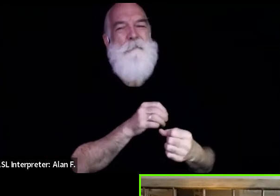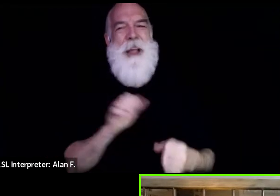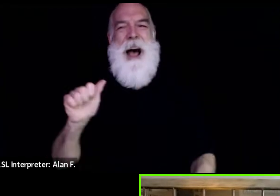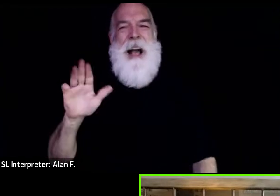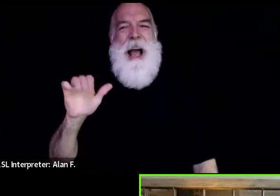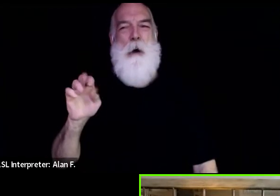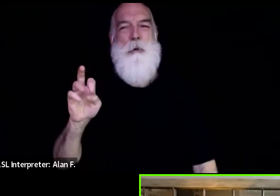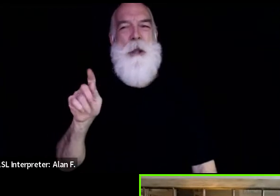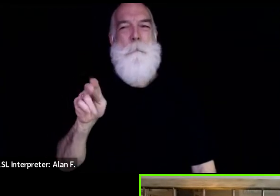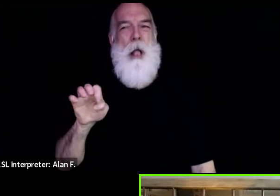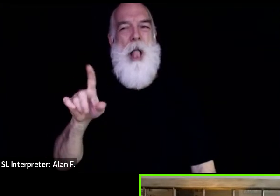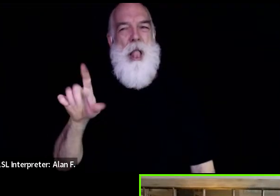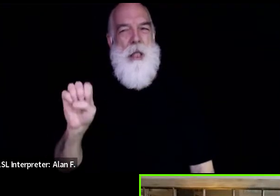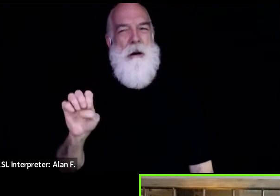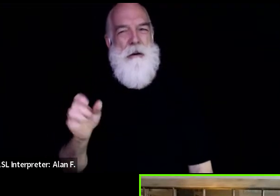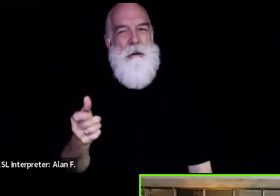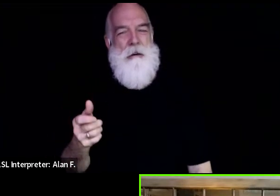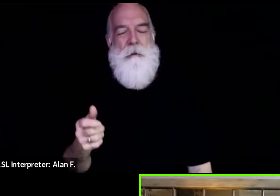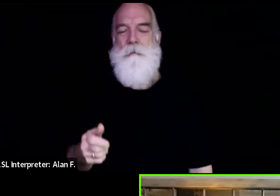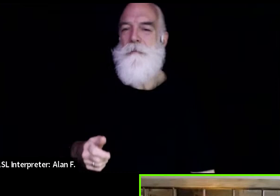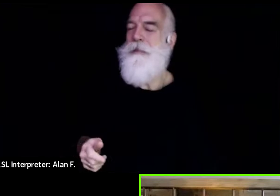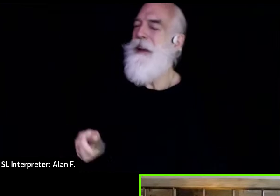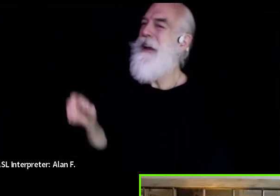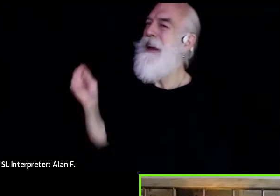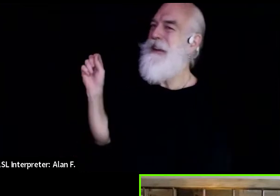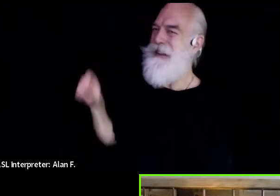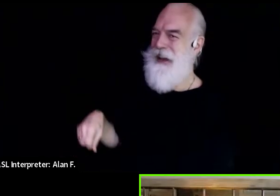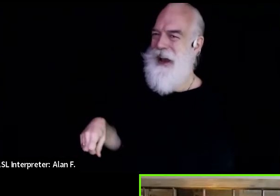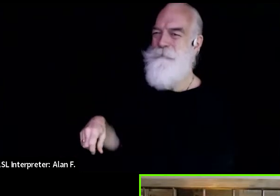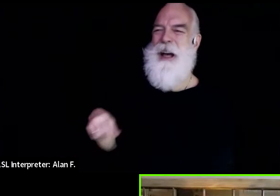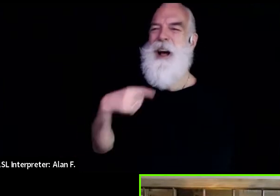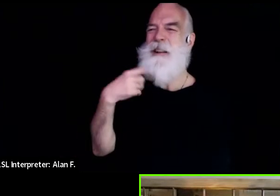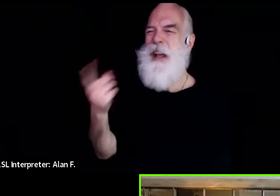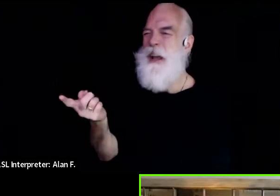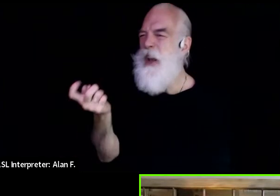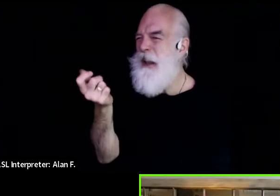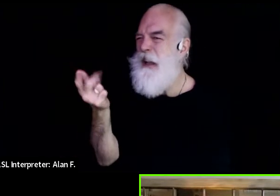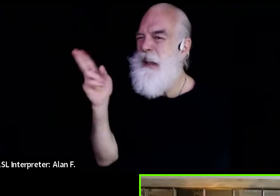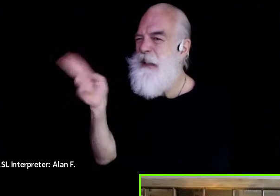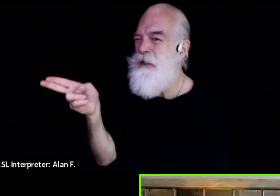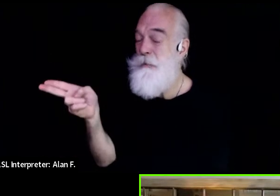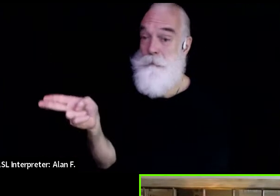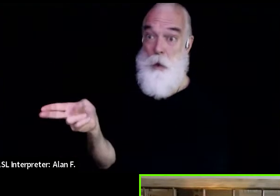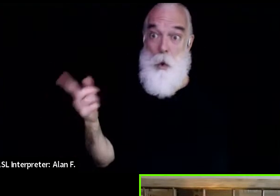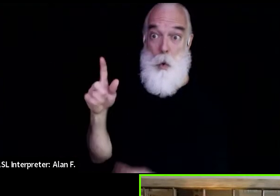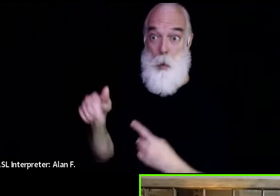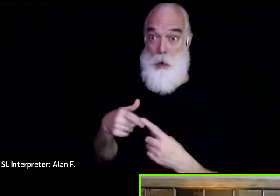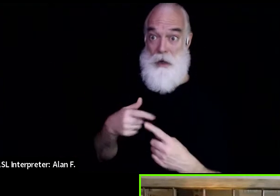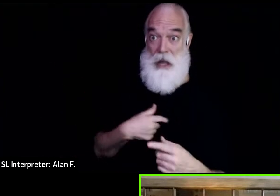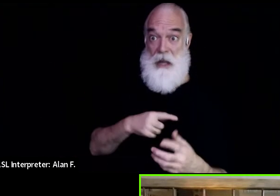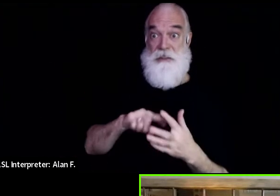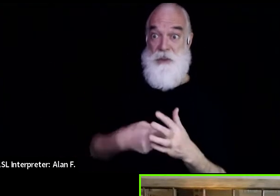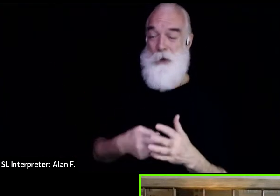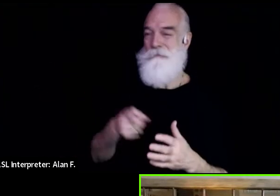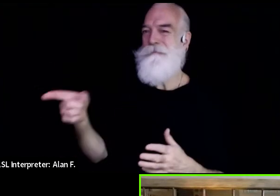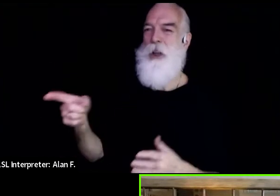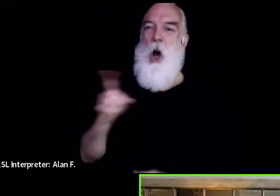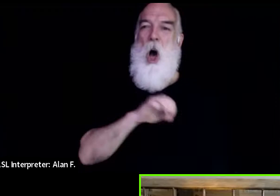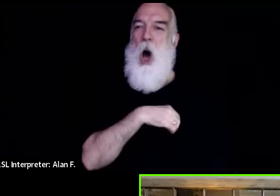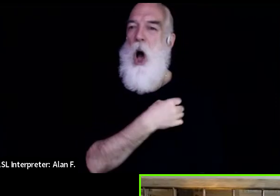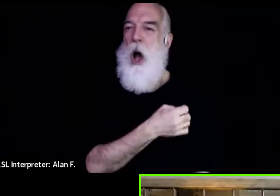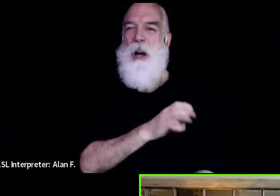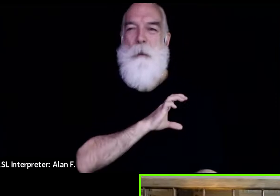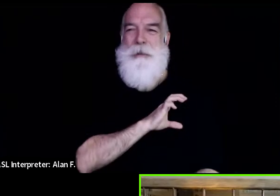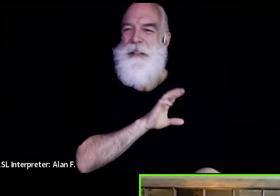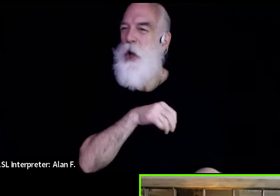just a bit of history. When I came in, it was no secret that our officers were underpaid. They were some of